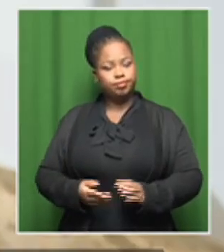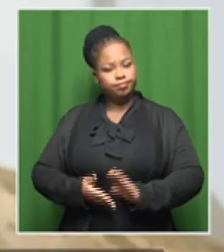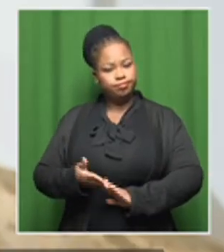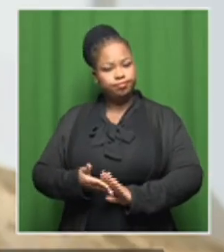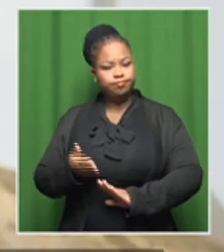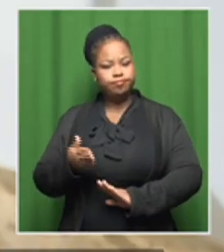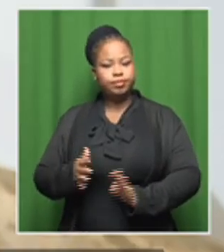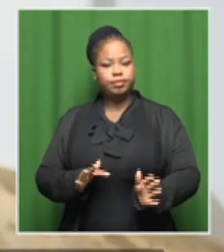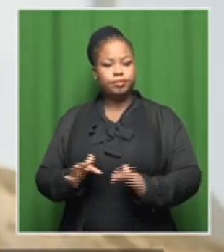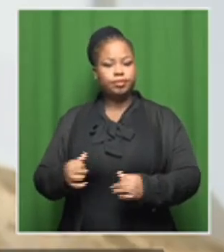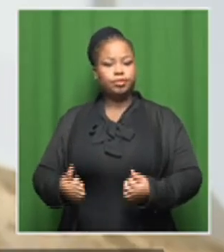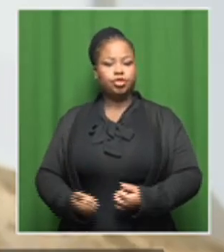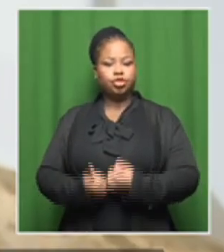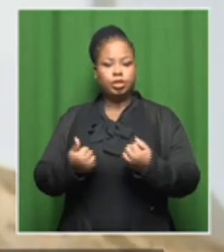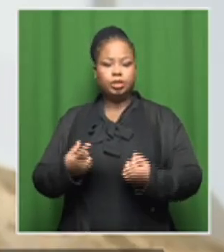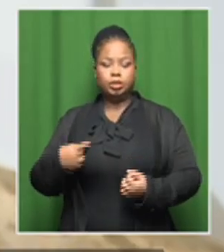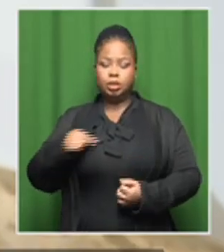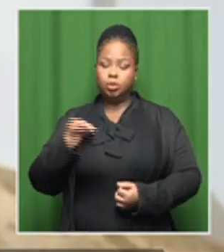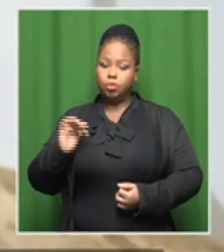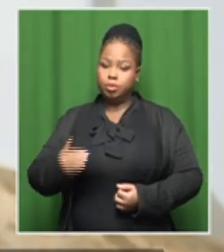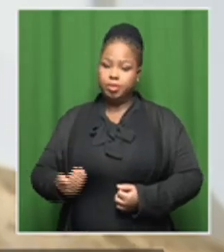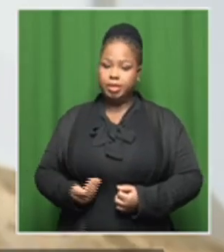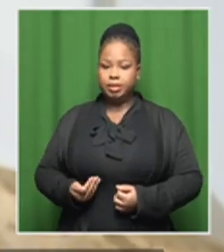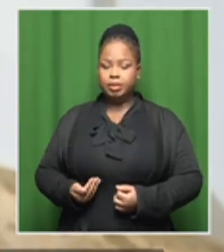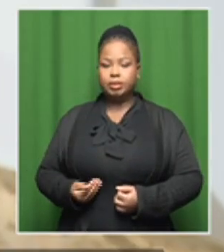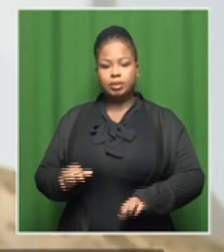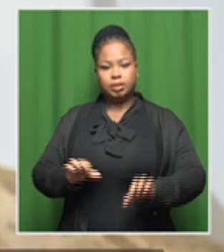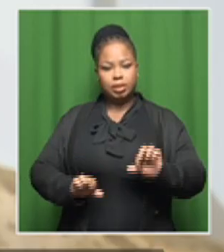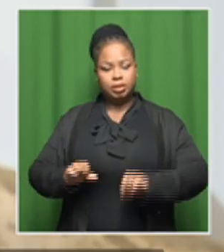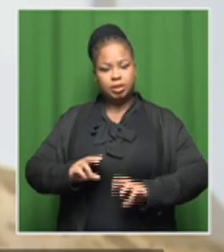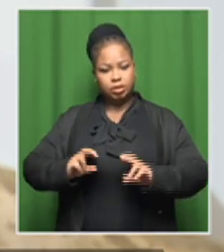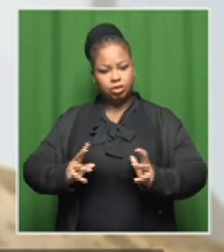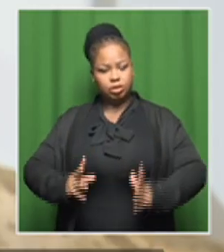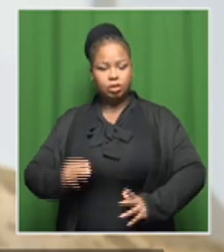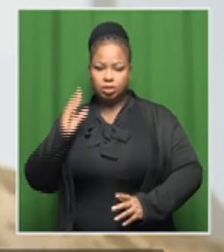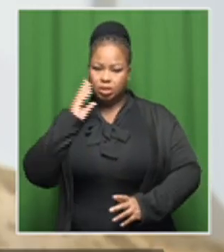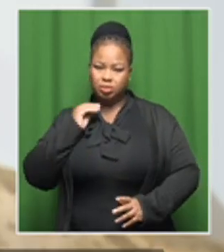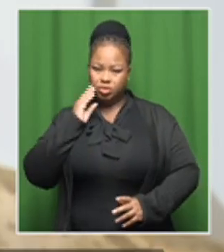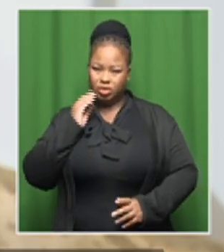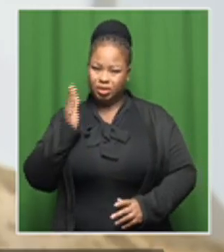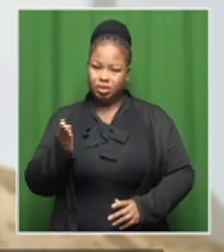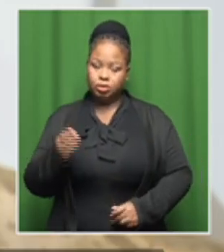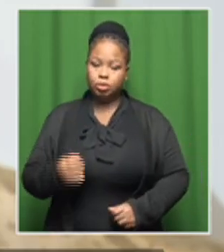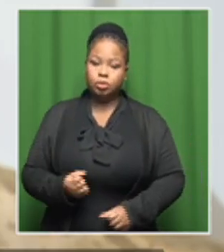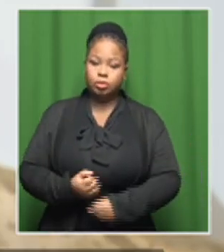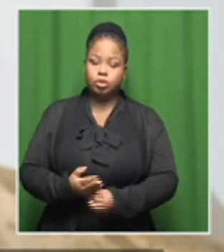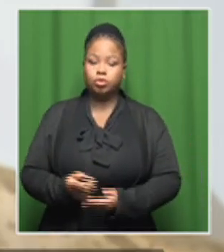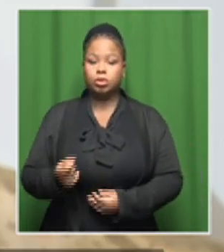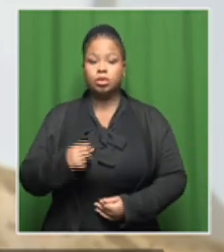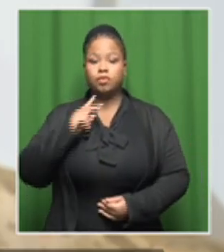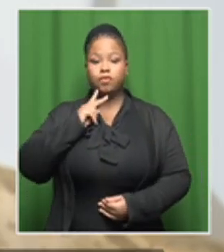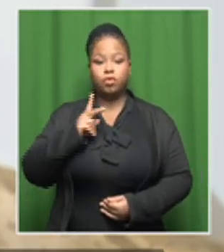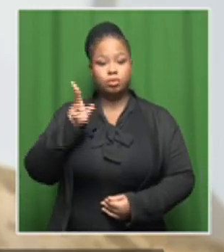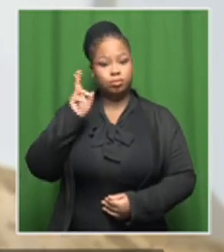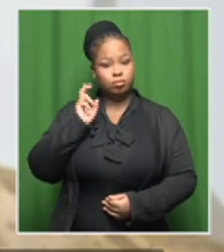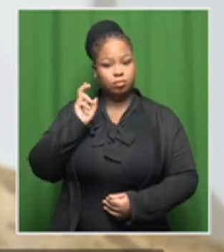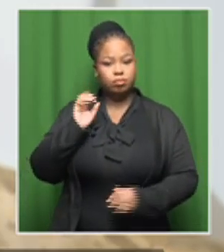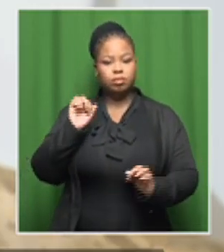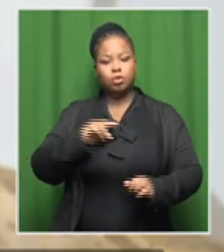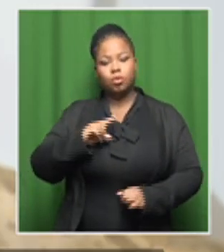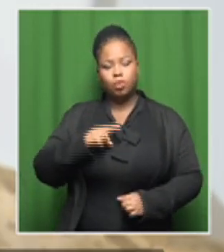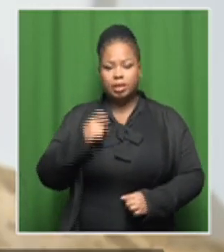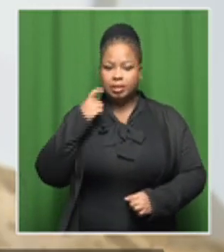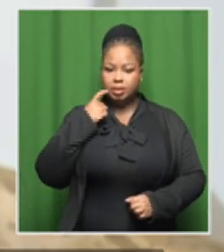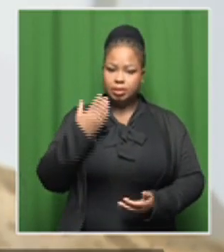the sort of challenges that women scientists and researchers face, and making their voices heard so that they may get